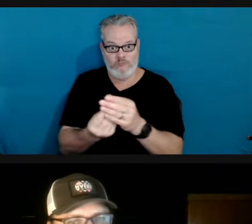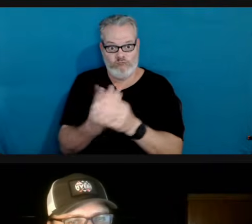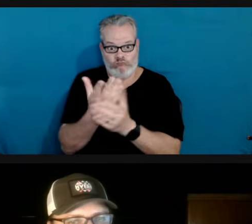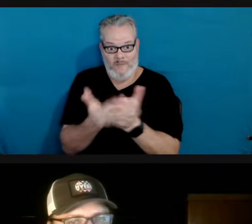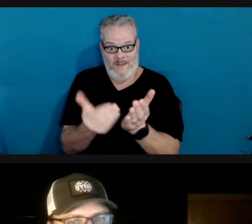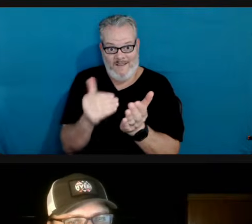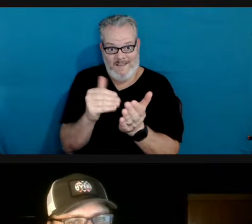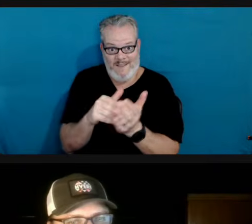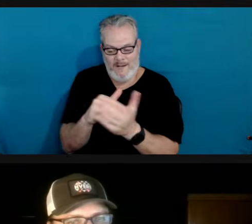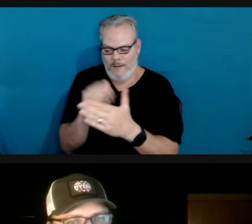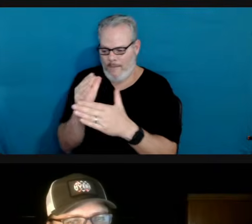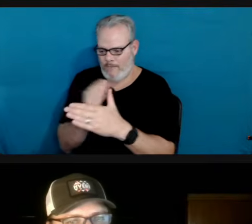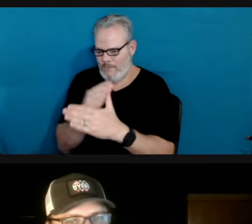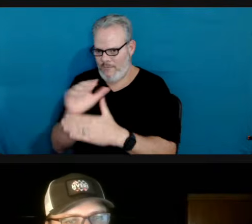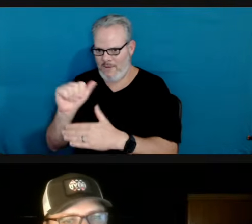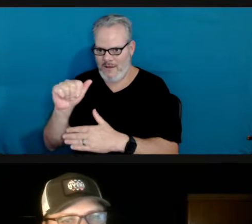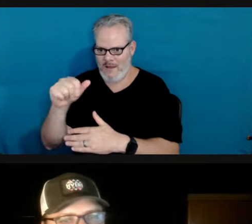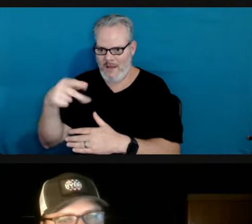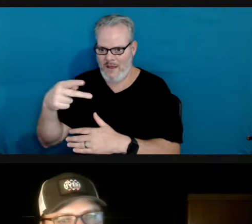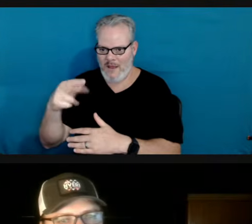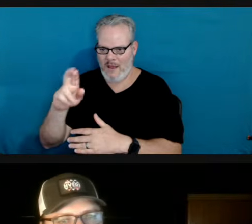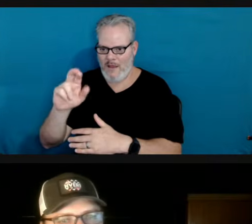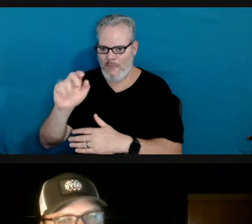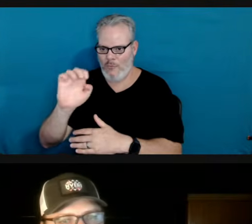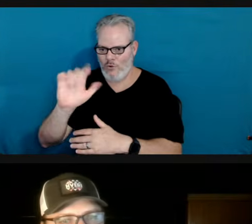1st and 10th. So that is the